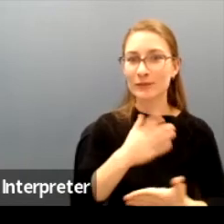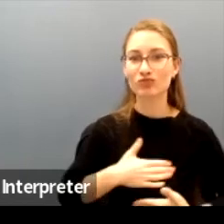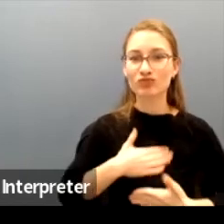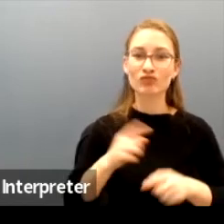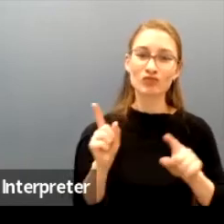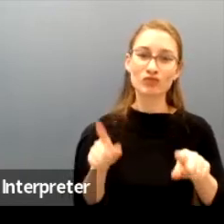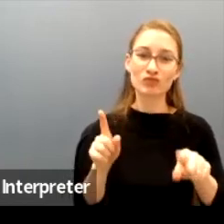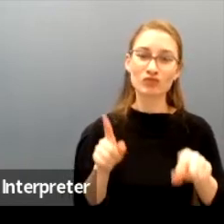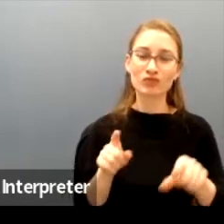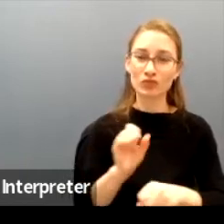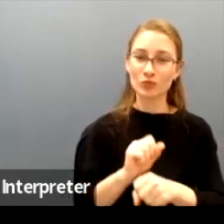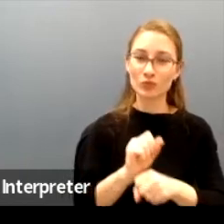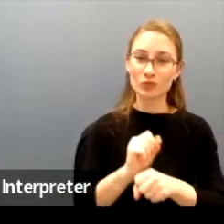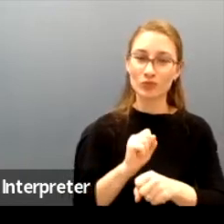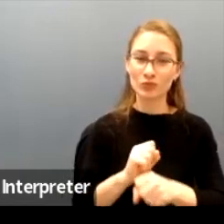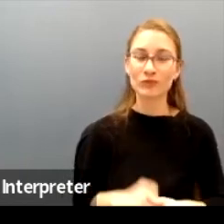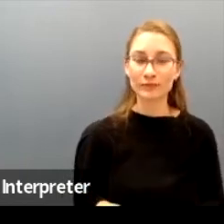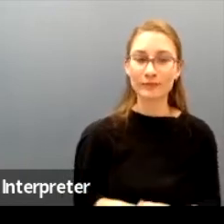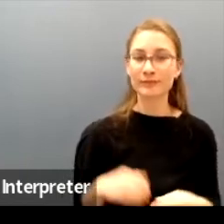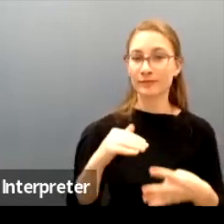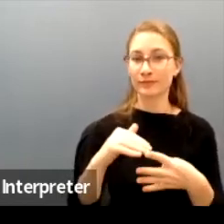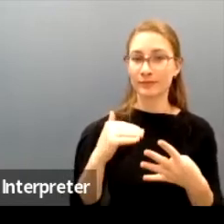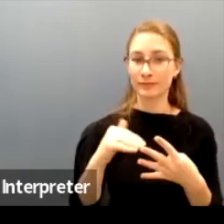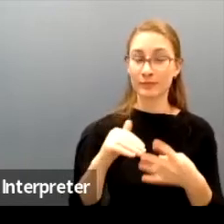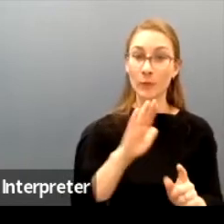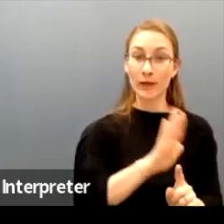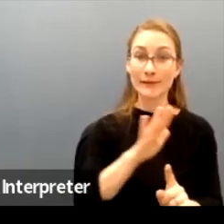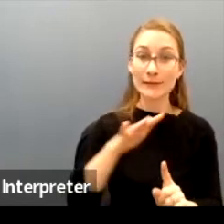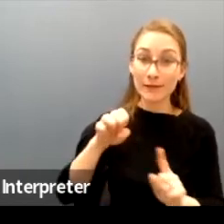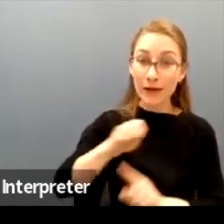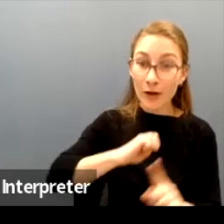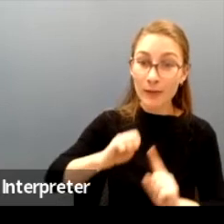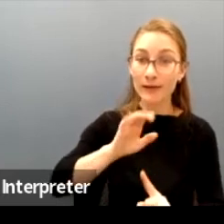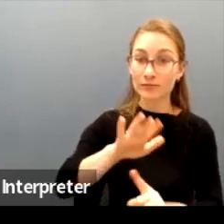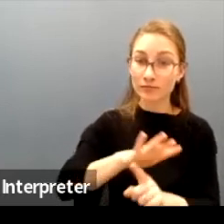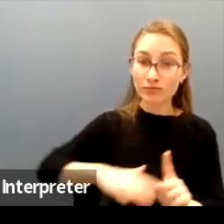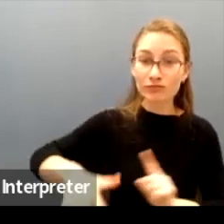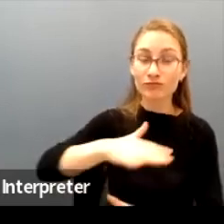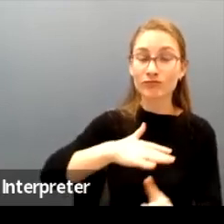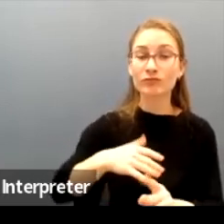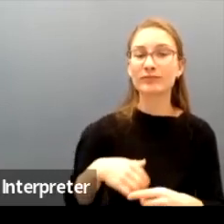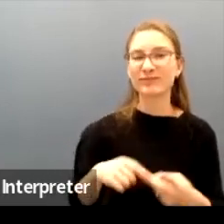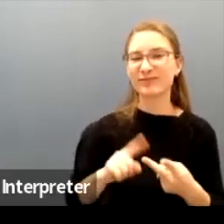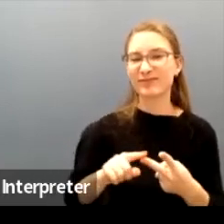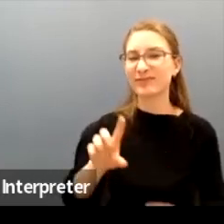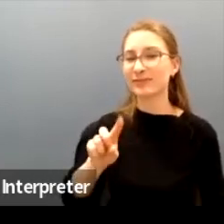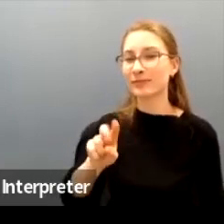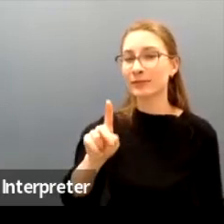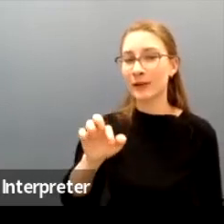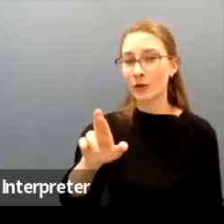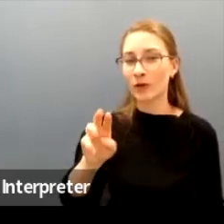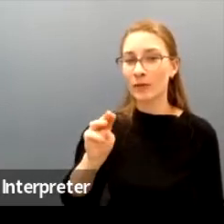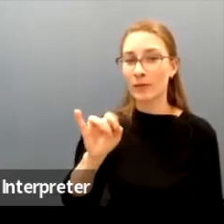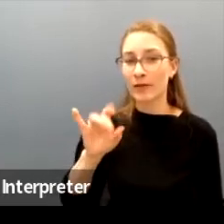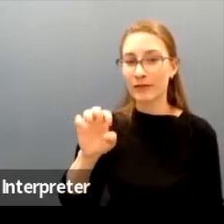coworkers. So in what environment or area are we targeting communication? We're at the Dunder Mifflin Scranton branch office. That's